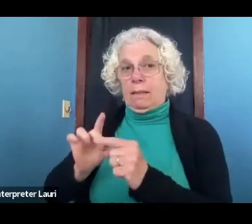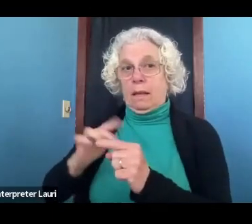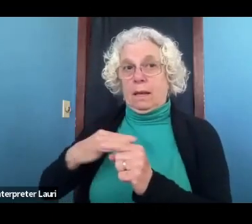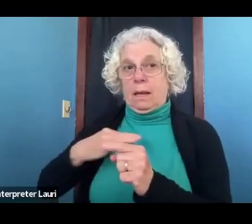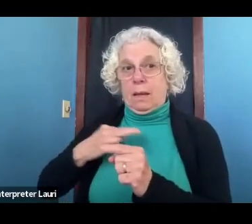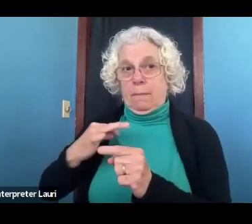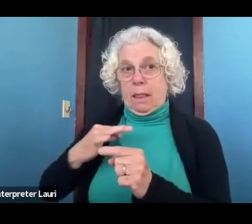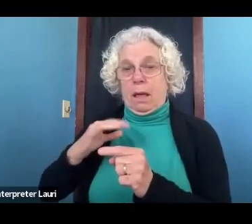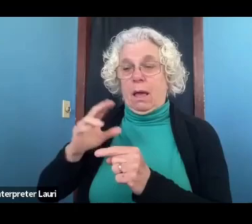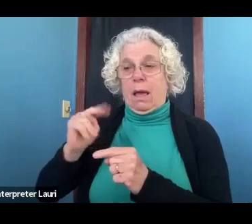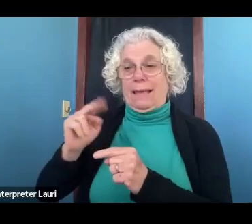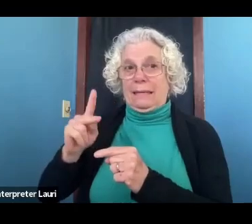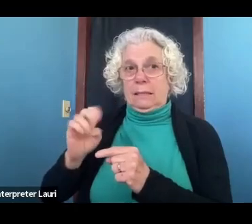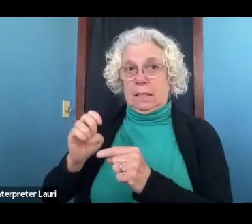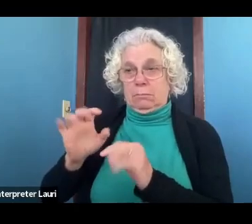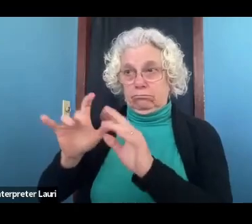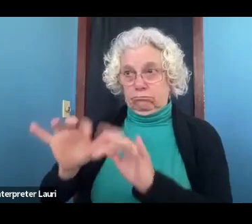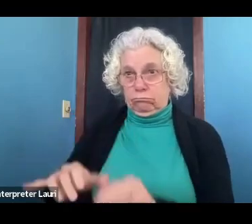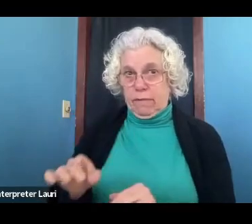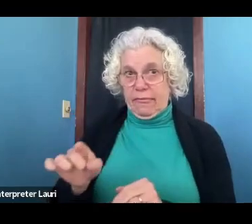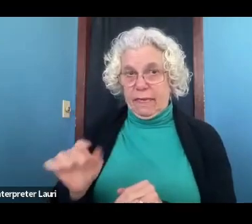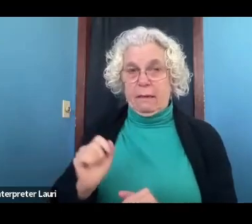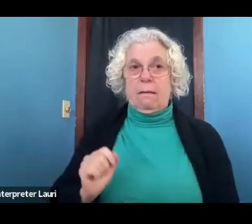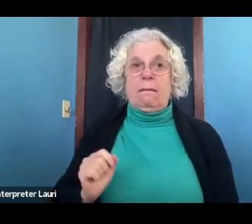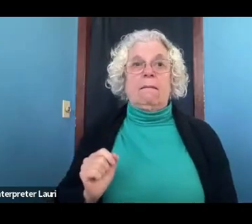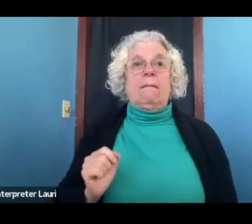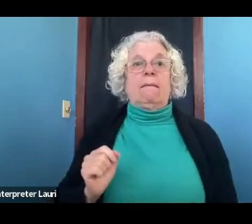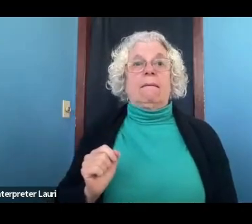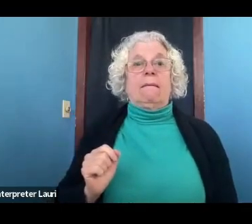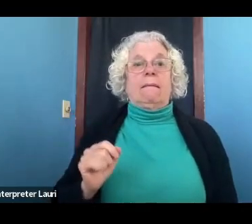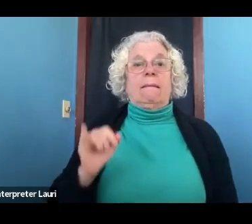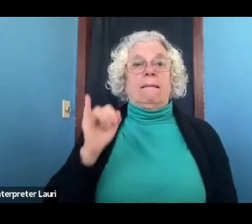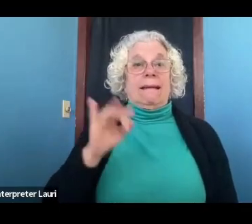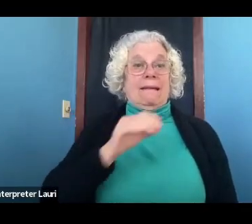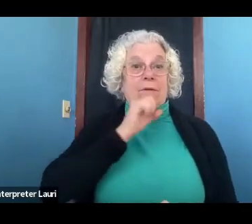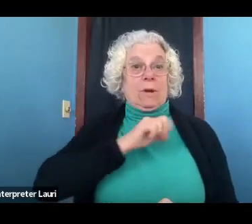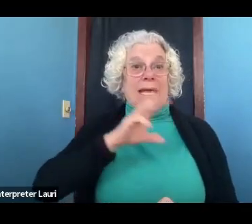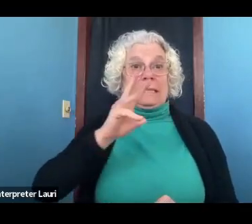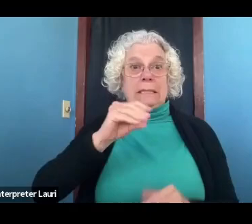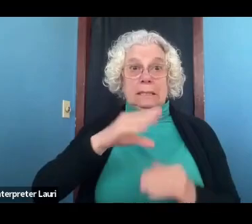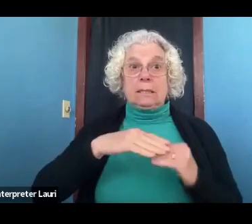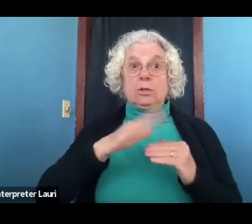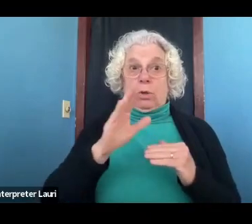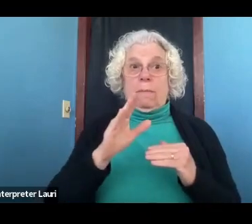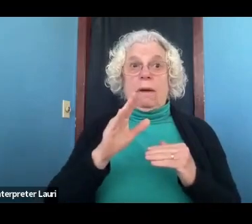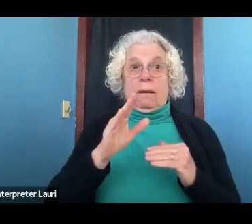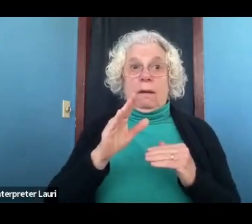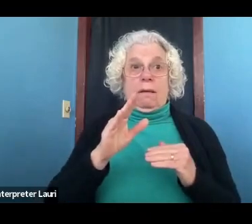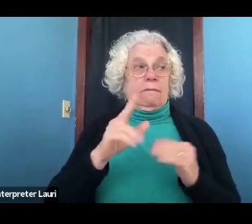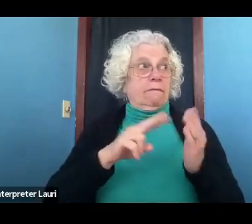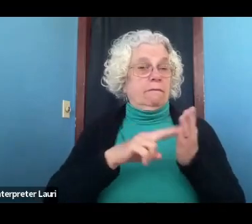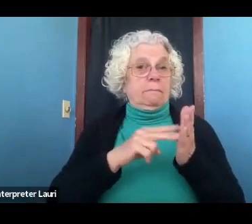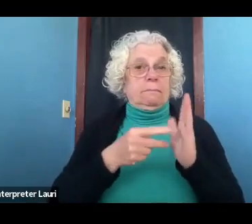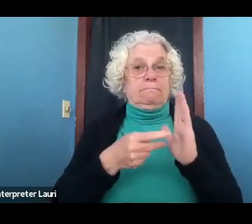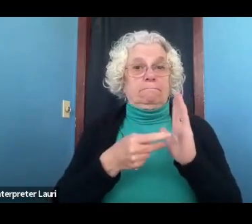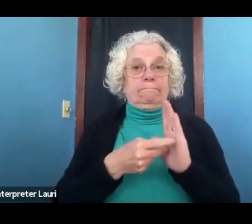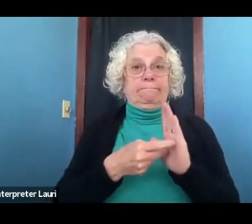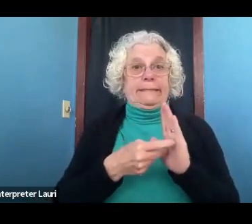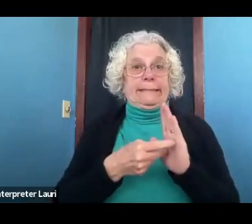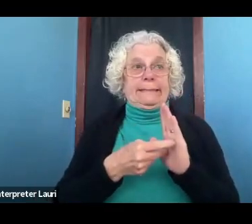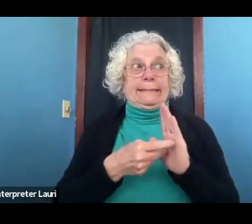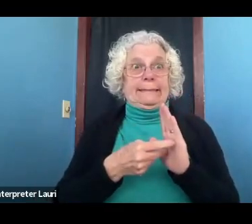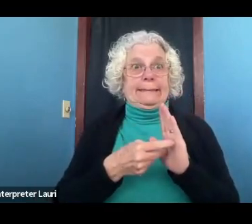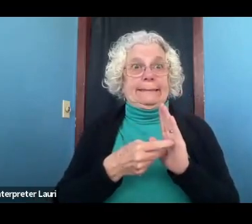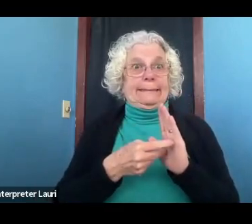to do the intake. And then if you're 60 years of age or older, there is no